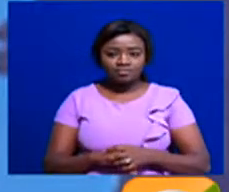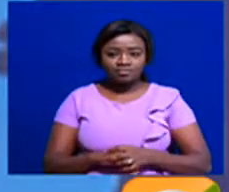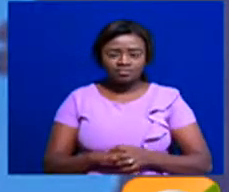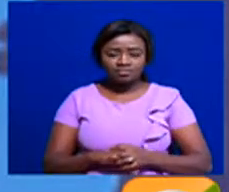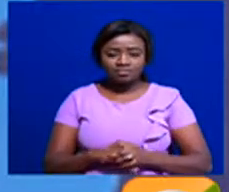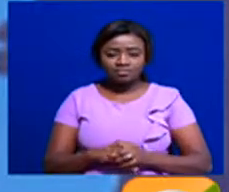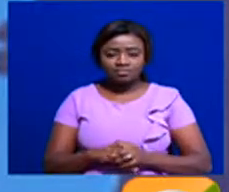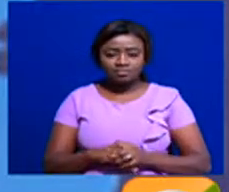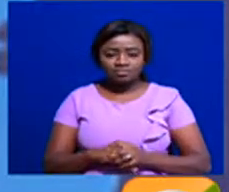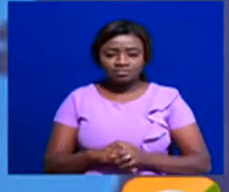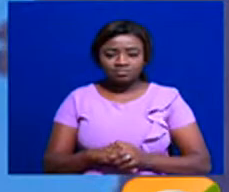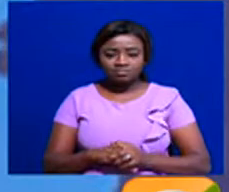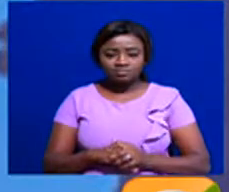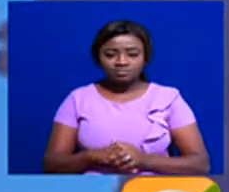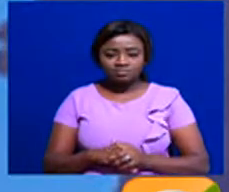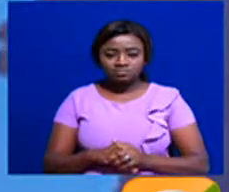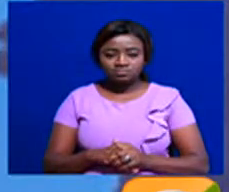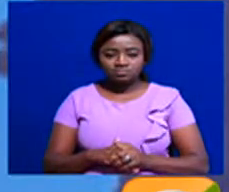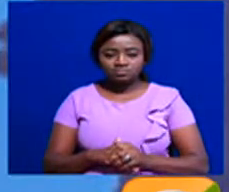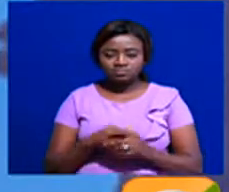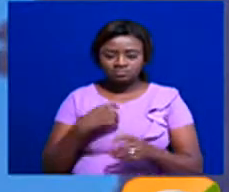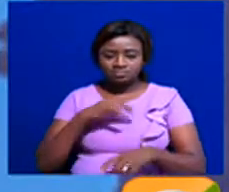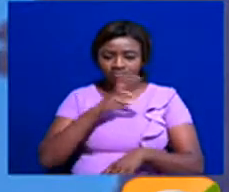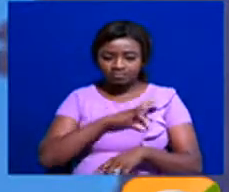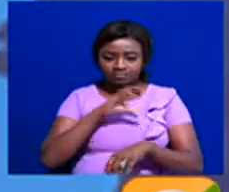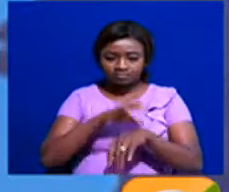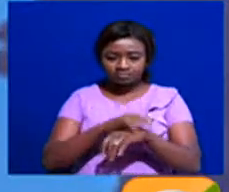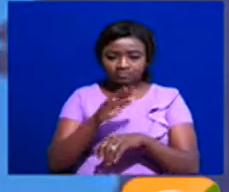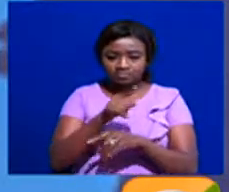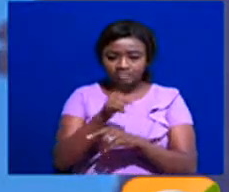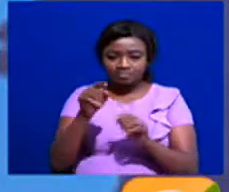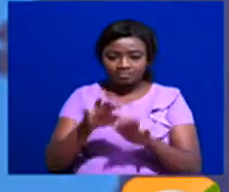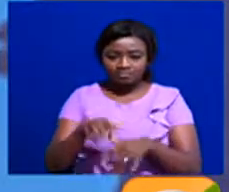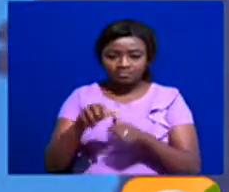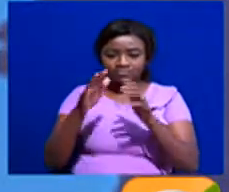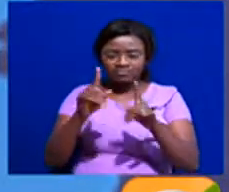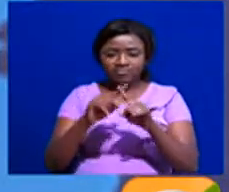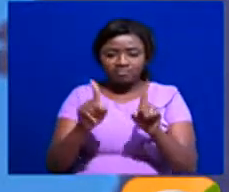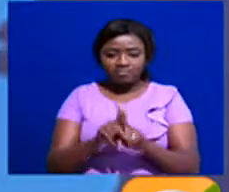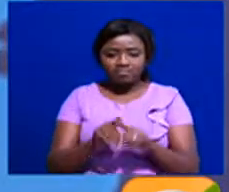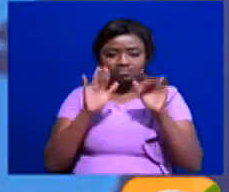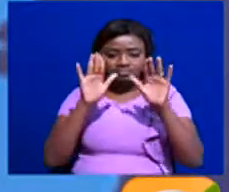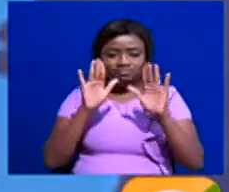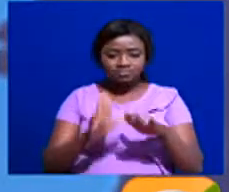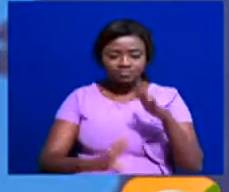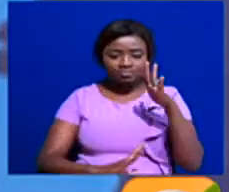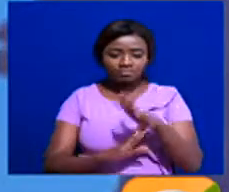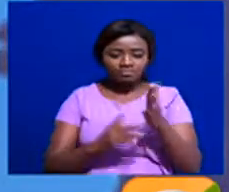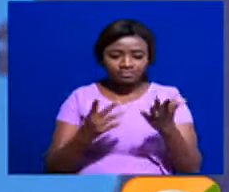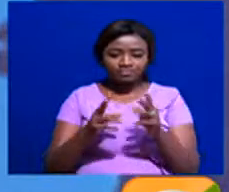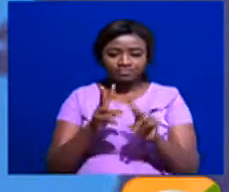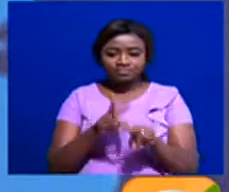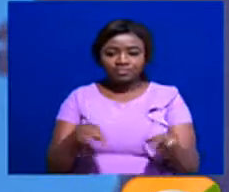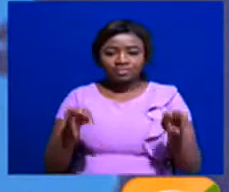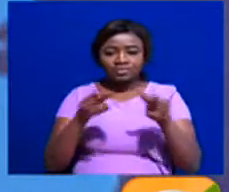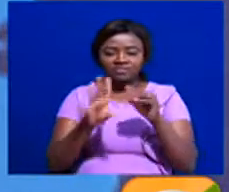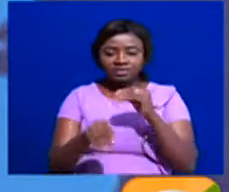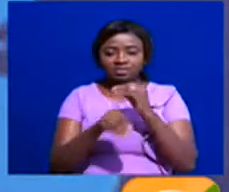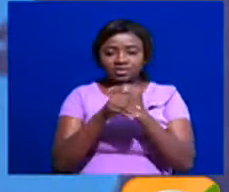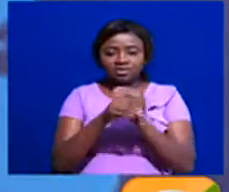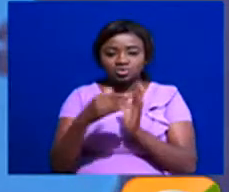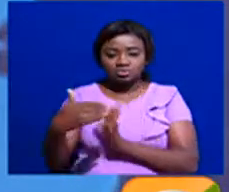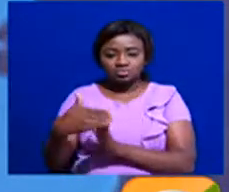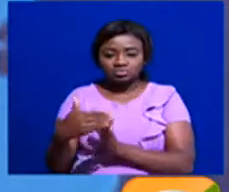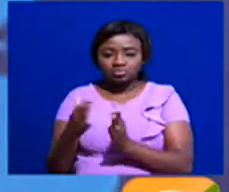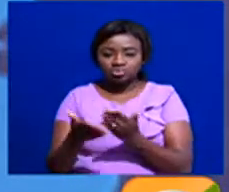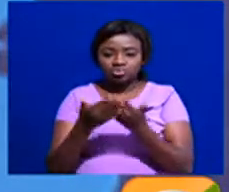in-calf heifers that are being provided to farmers, but more importantly, the value addition aspect on the milk to make sure that farmers